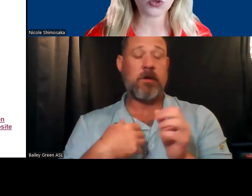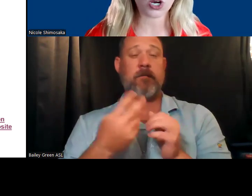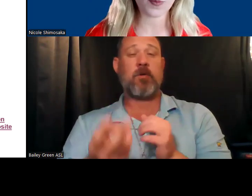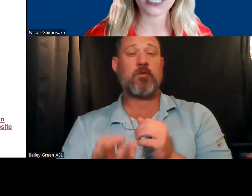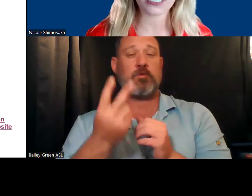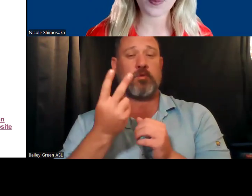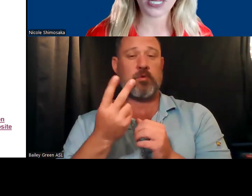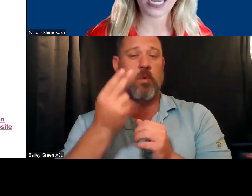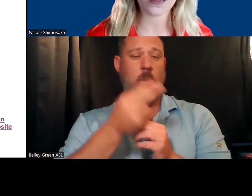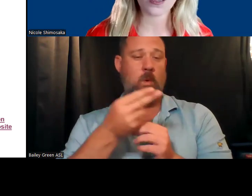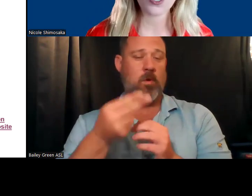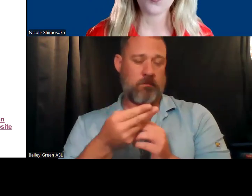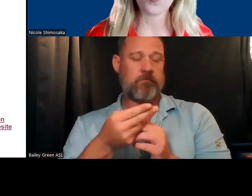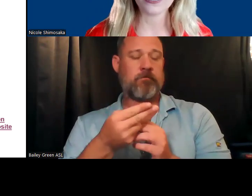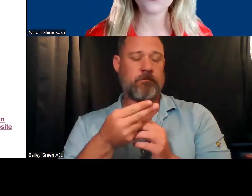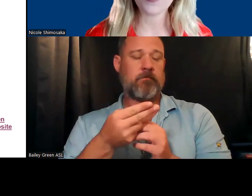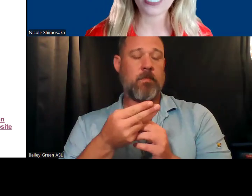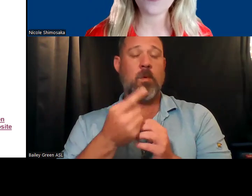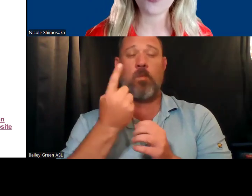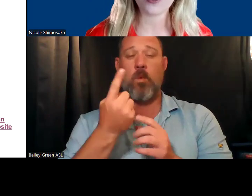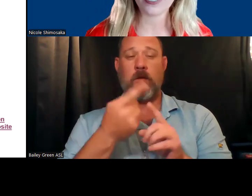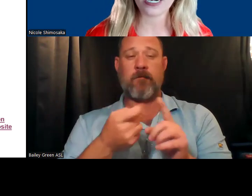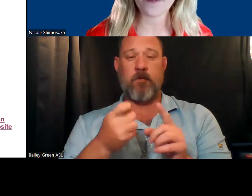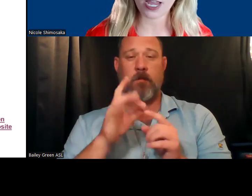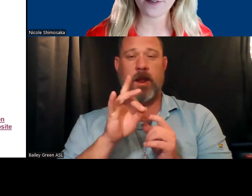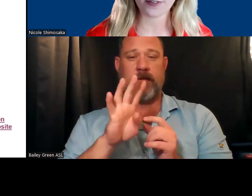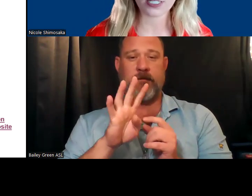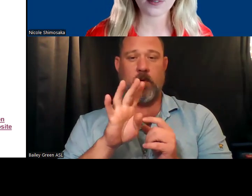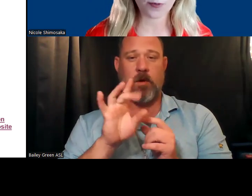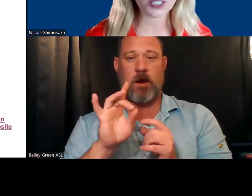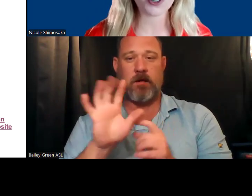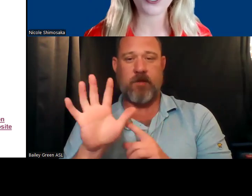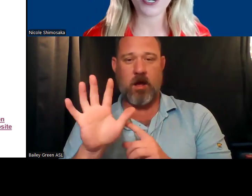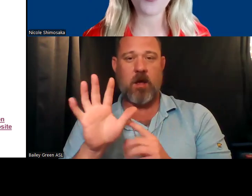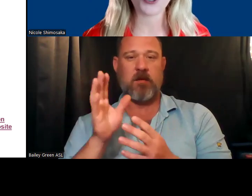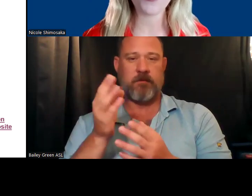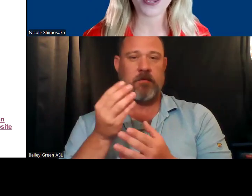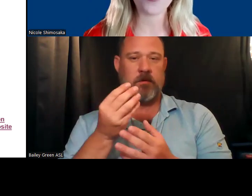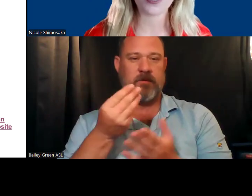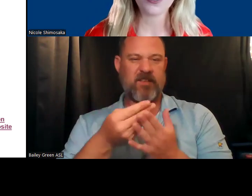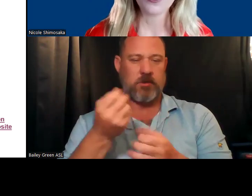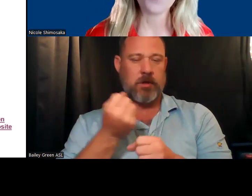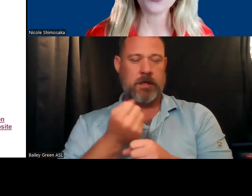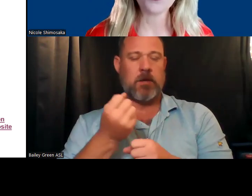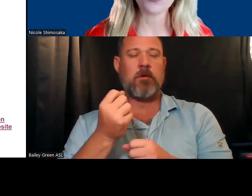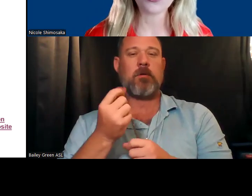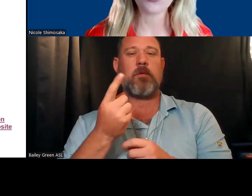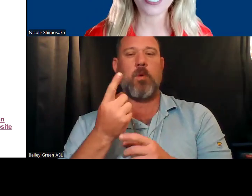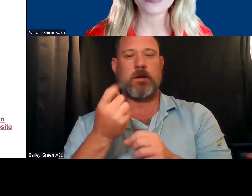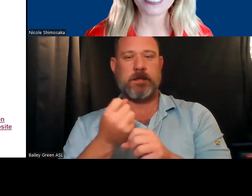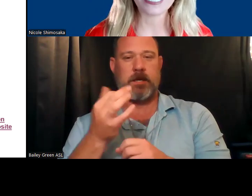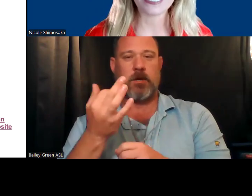hold harmlesses at play. One is from 84-85, that's fiscal year 84-85, and one's from fiscal